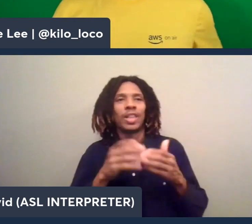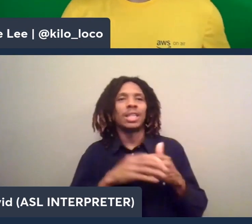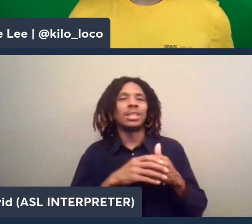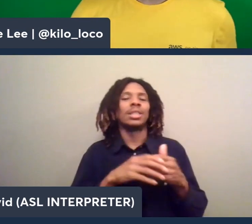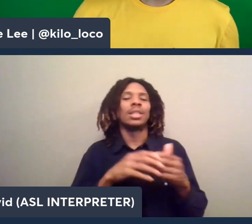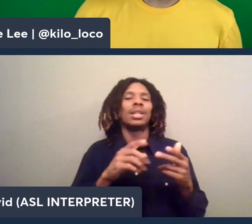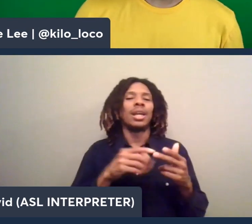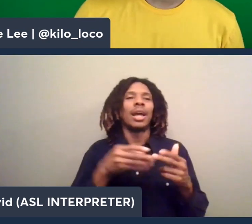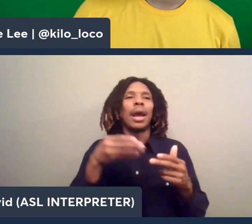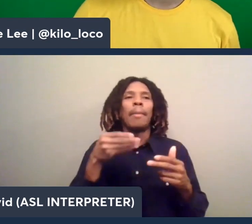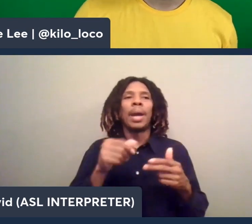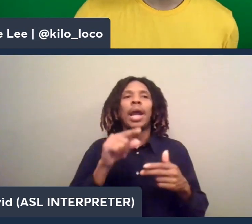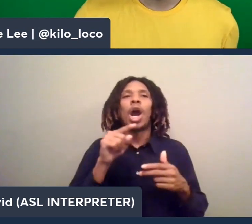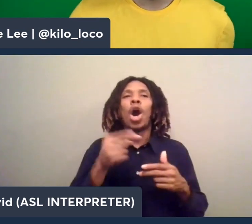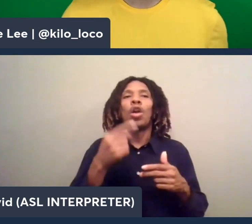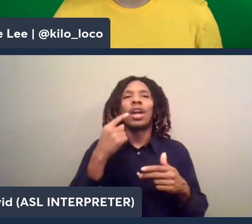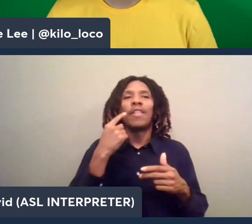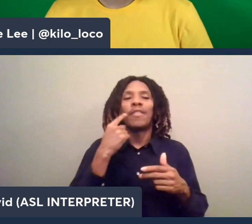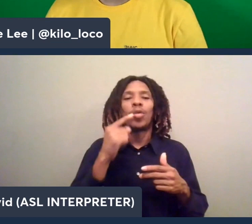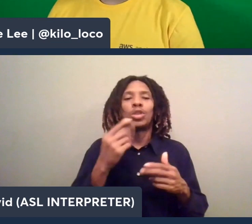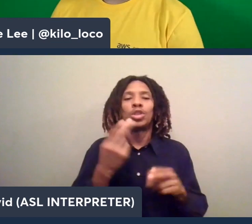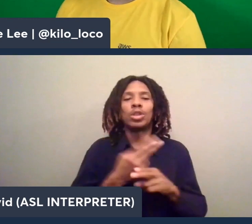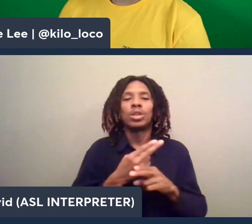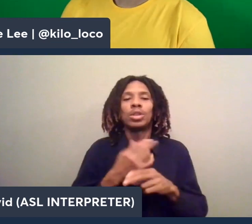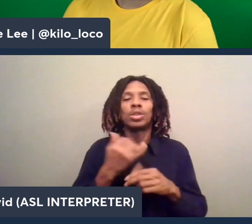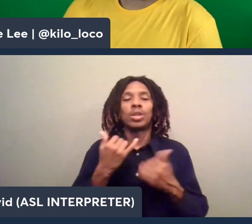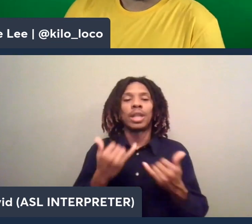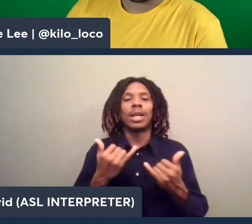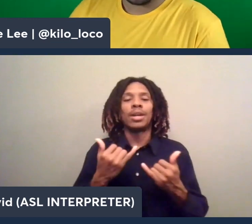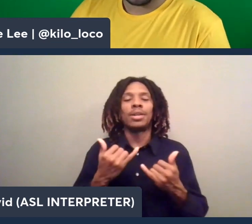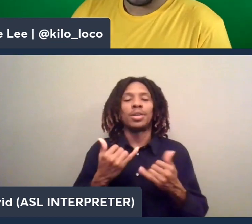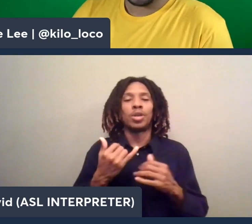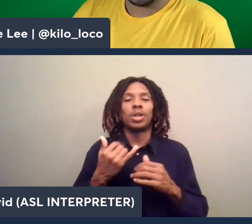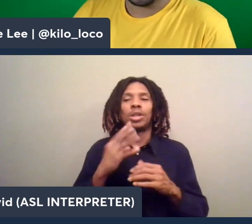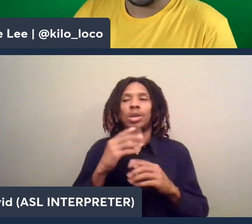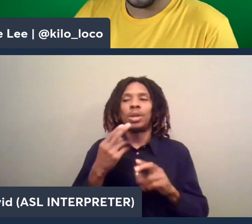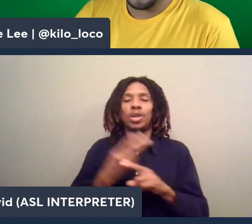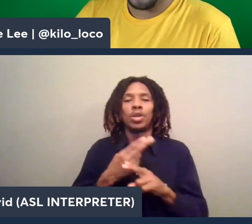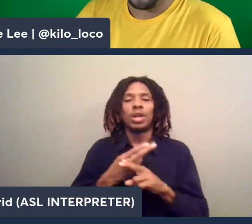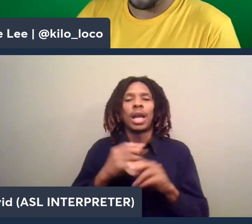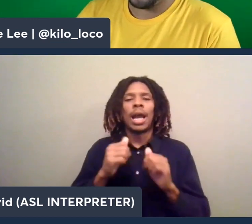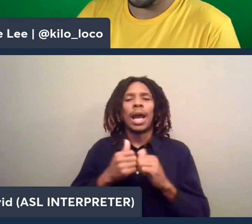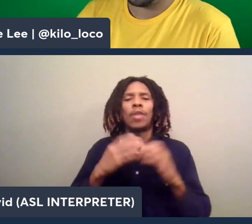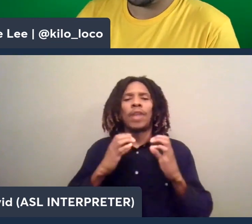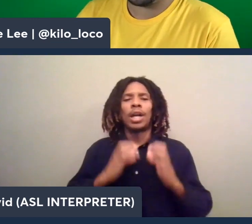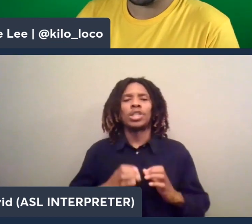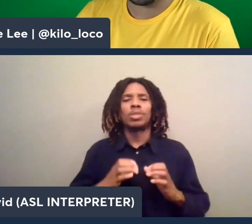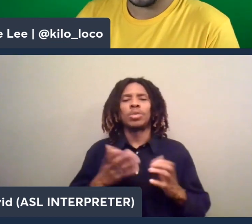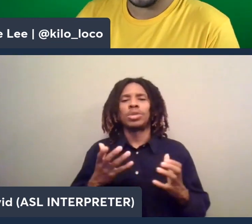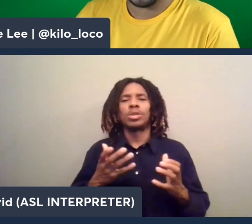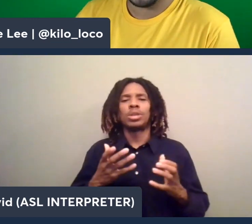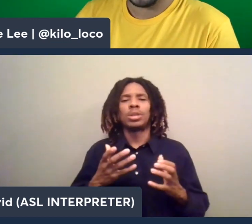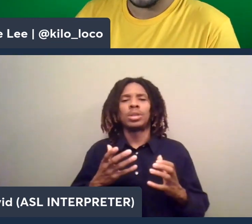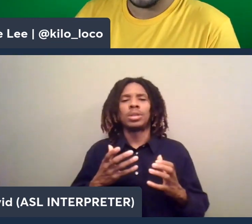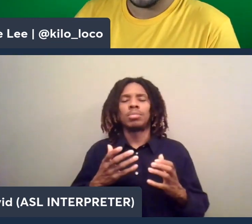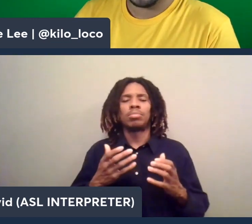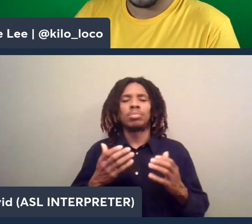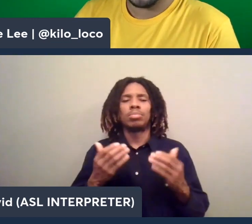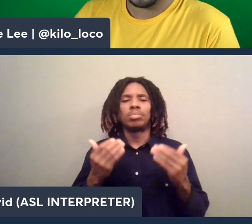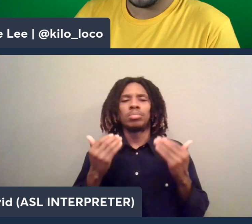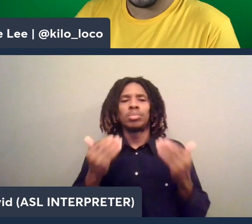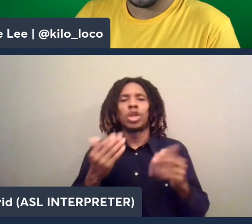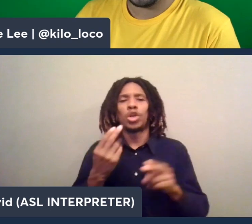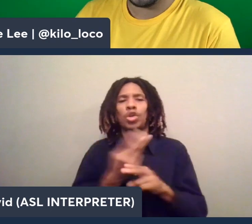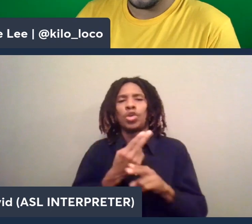for only what you use. So speaking of using, Suvik, how do our customers, the wonderful folks listening to us, how do they go about it and use